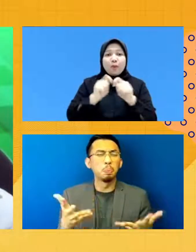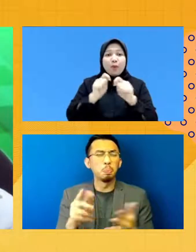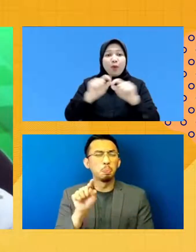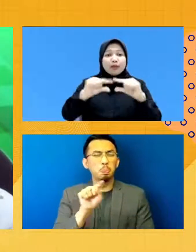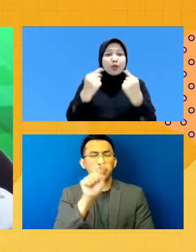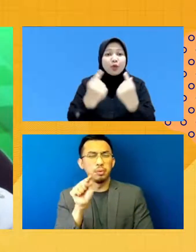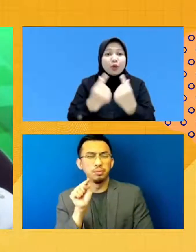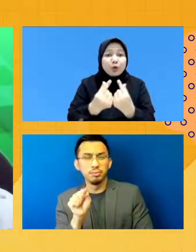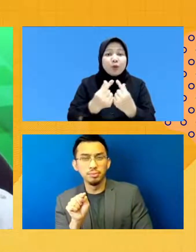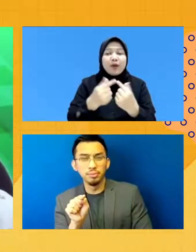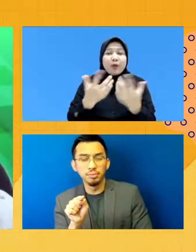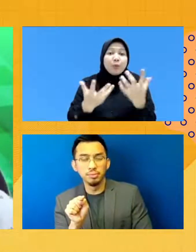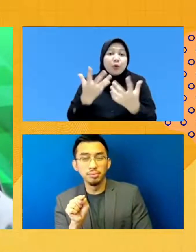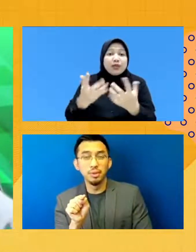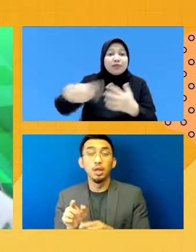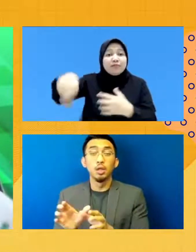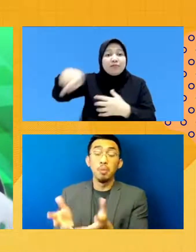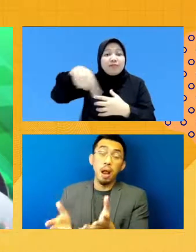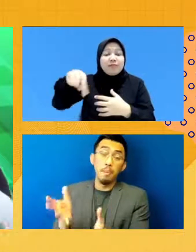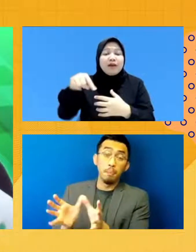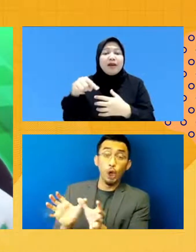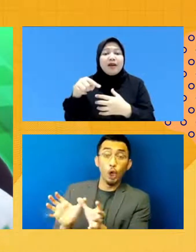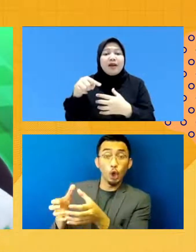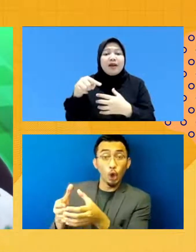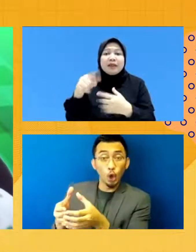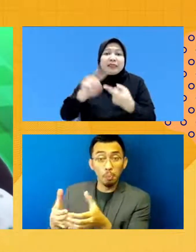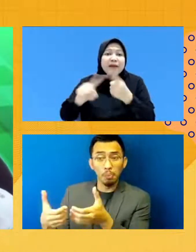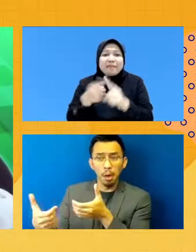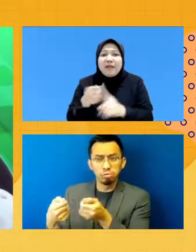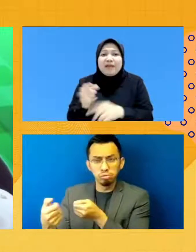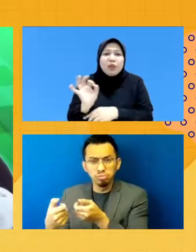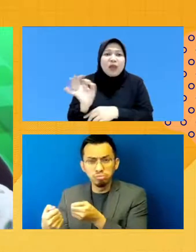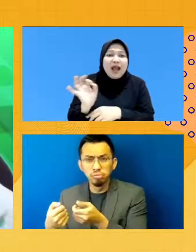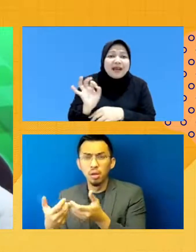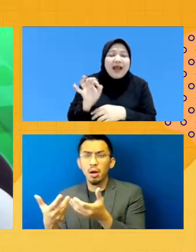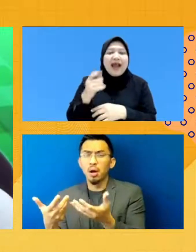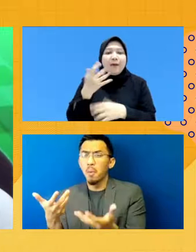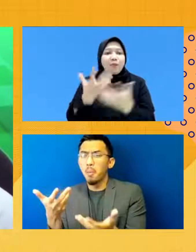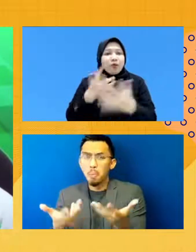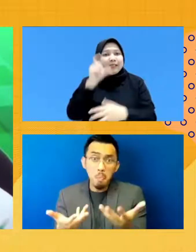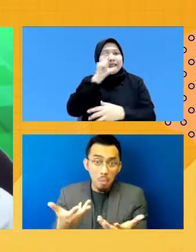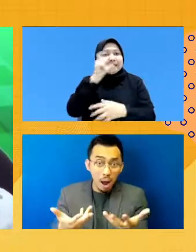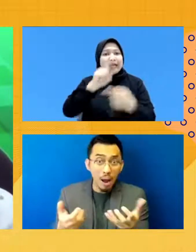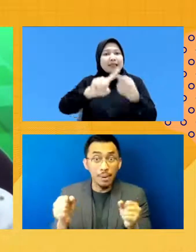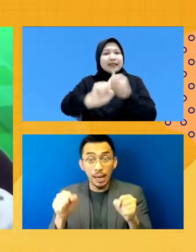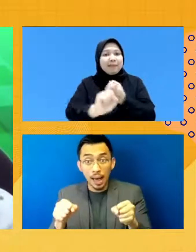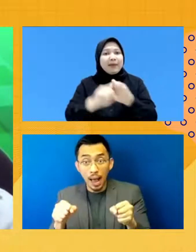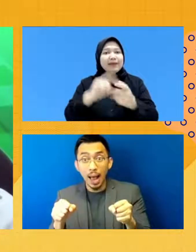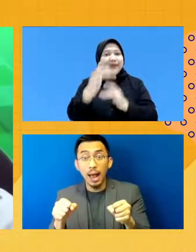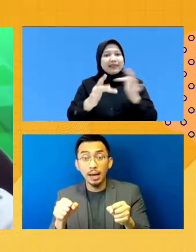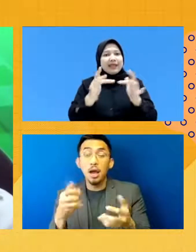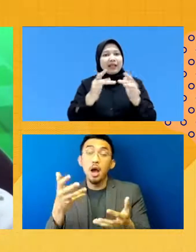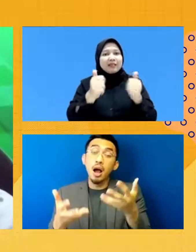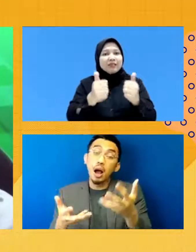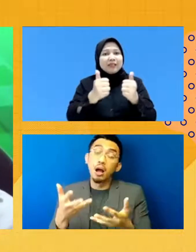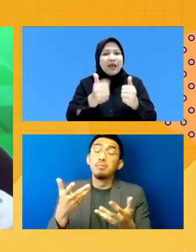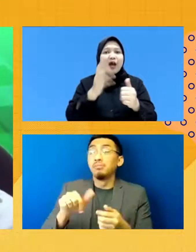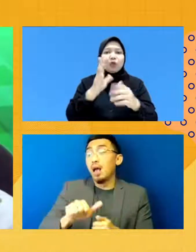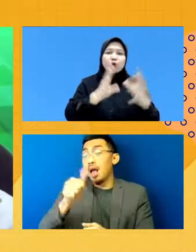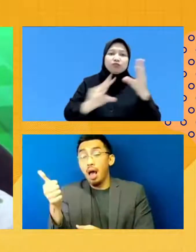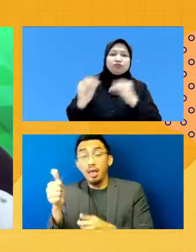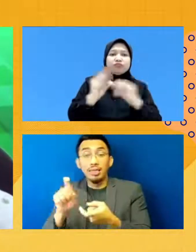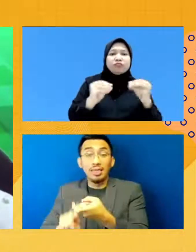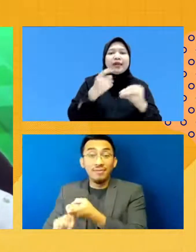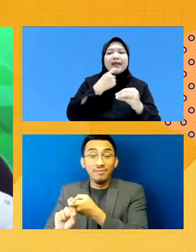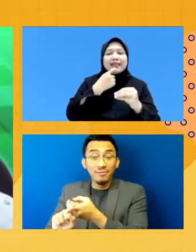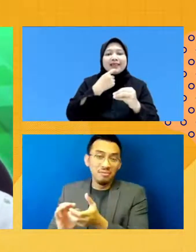don't have much friends, and but they find a person to talk from via the digital platform,